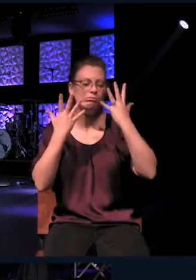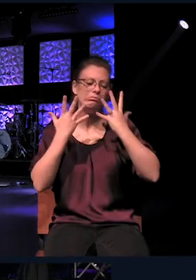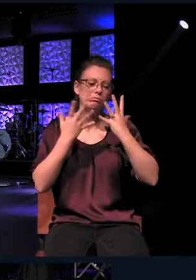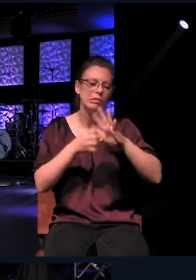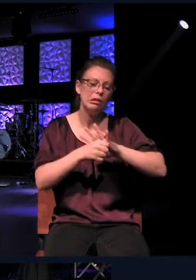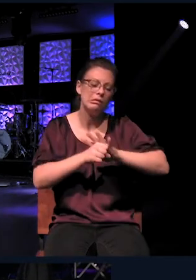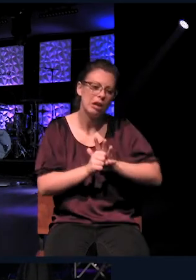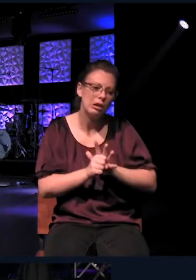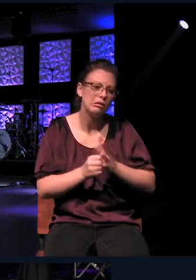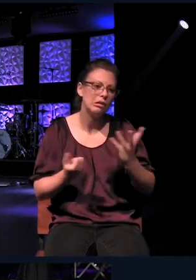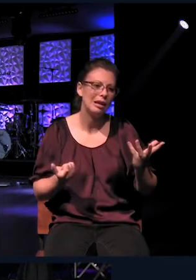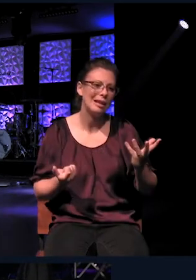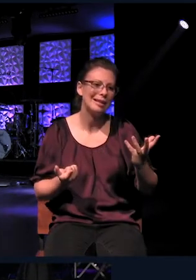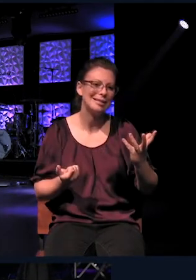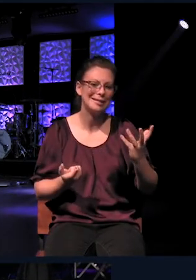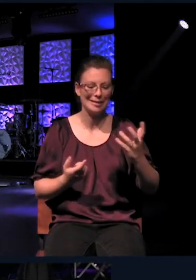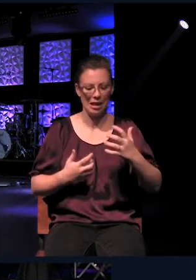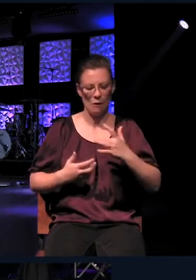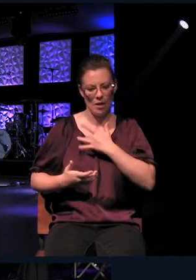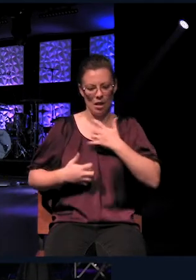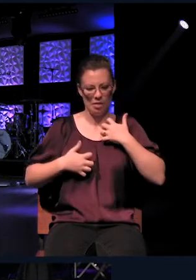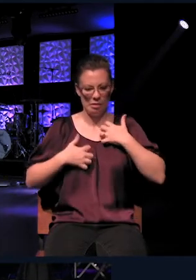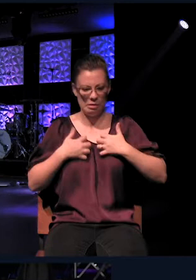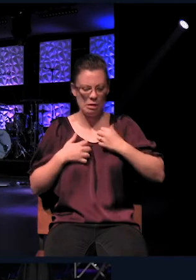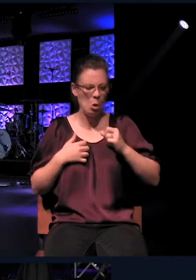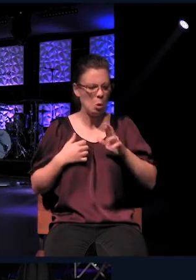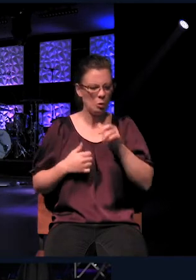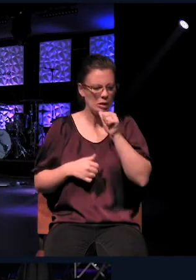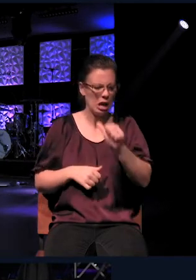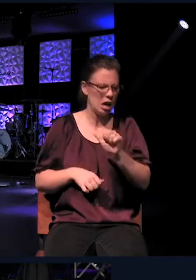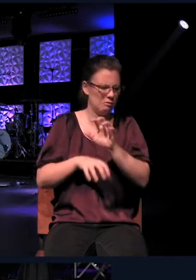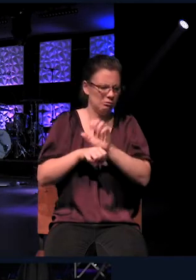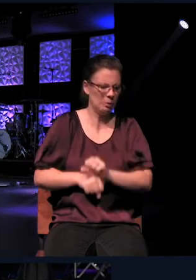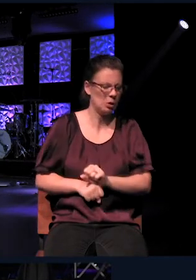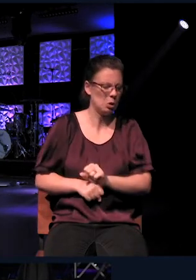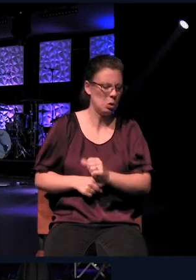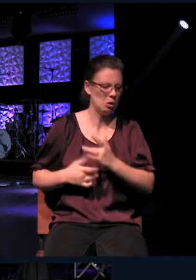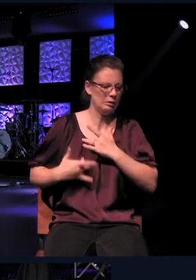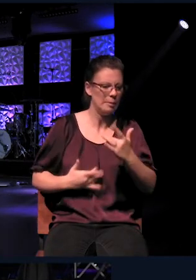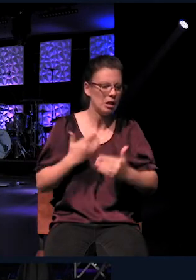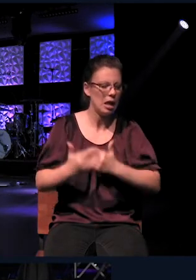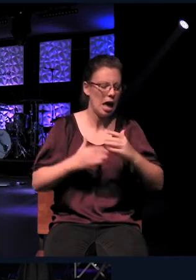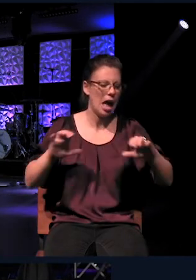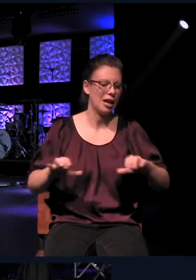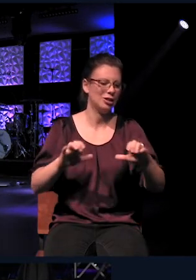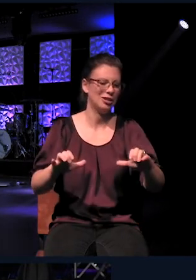those things that are off within us, because of sin, we have a tendency to default to jerk.